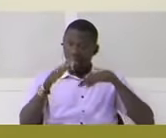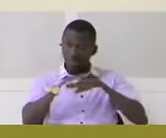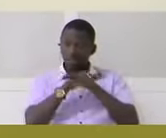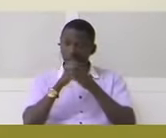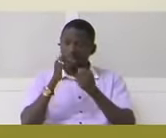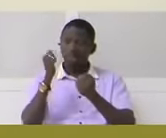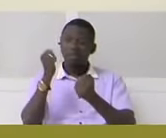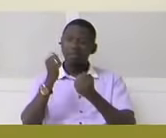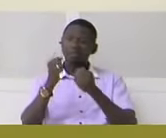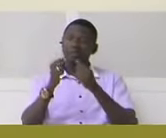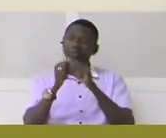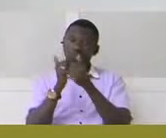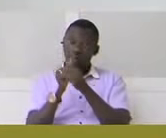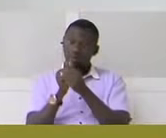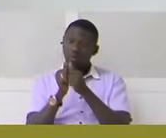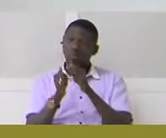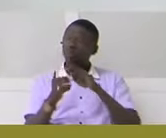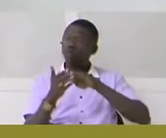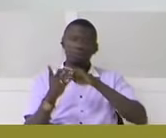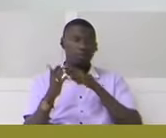caused.